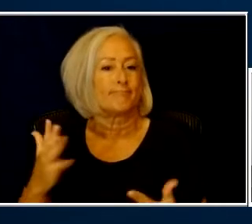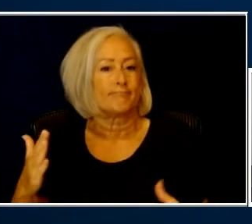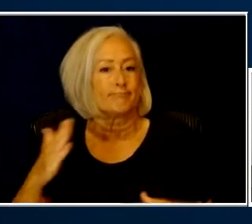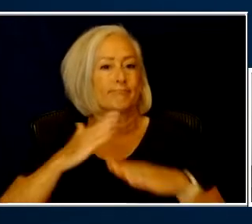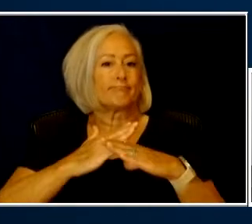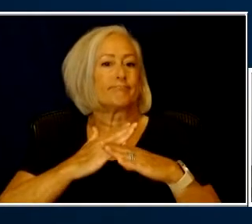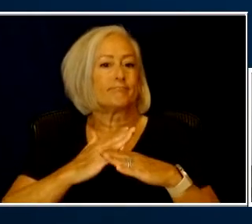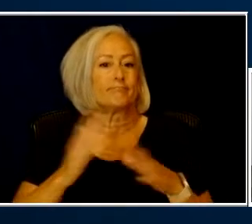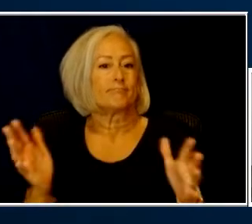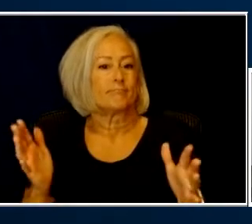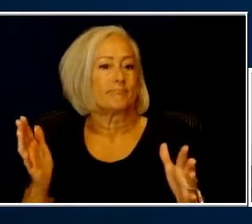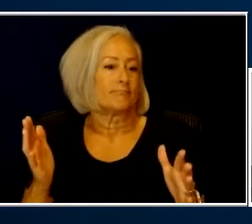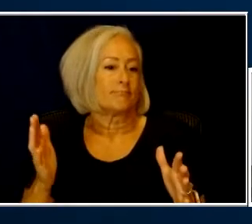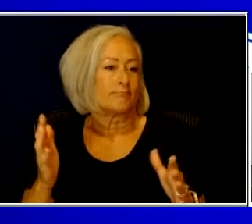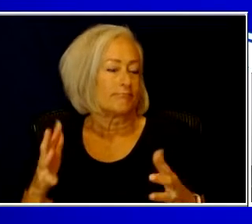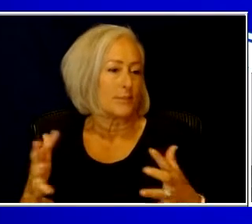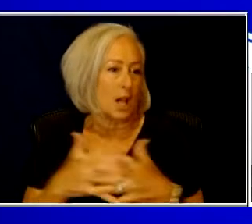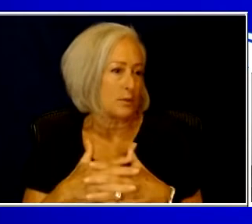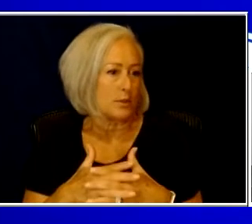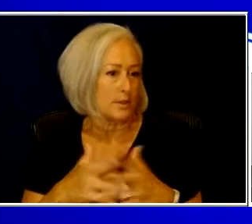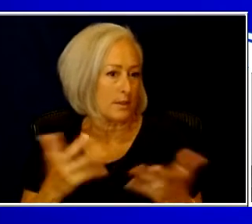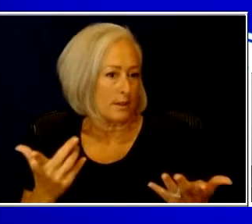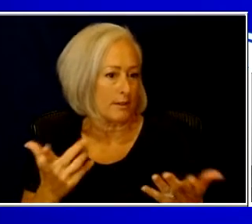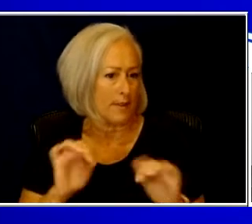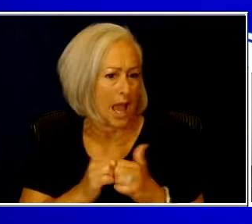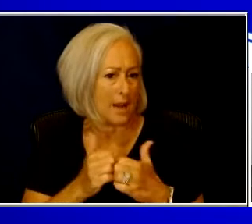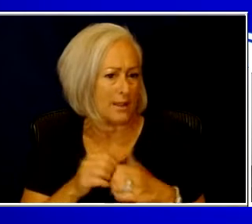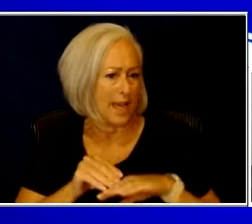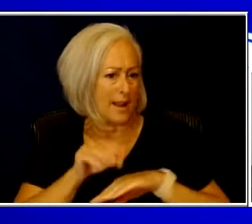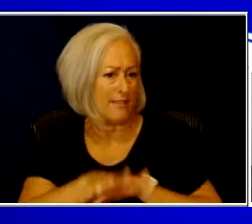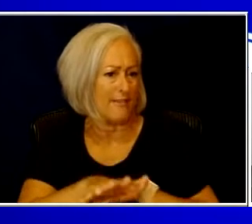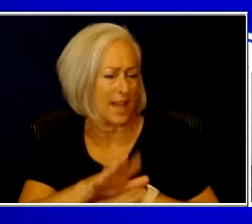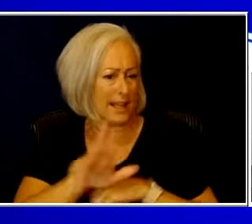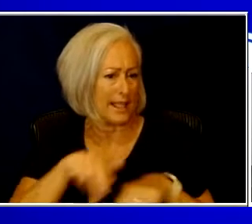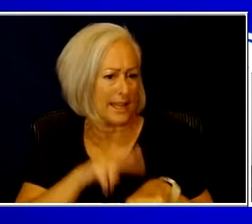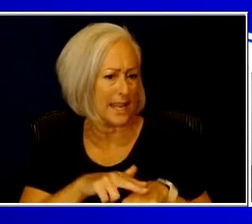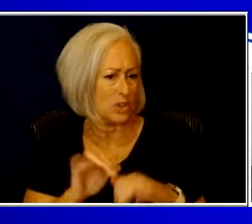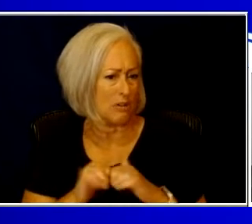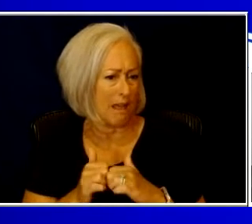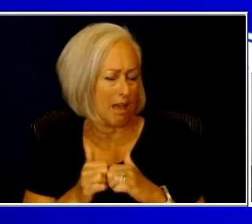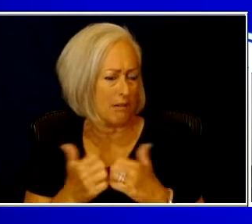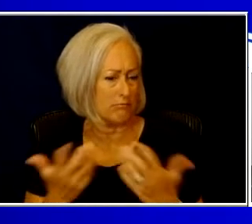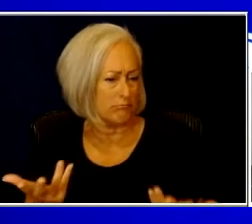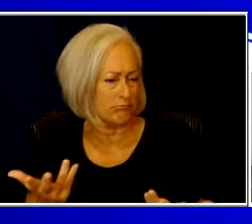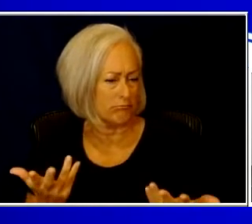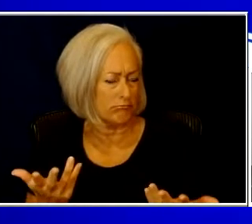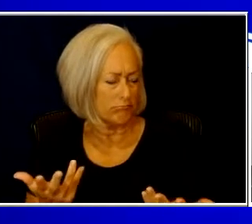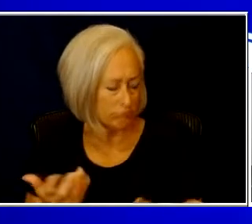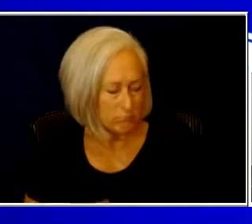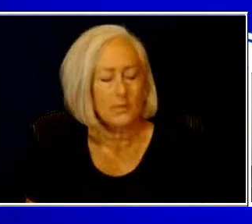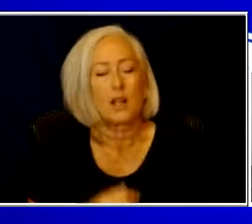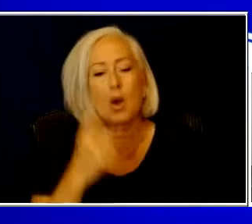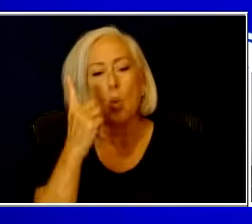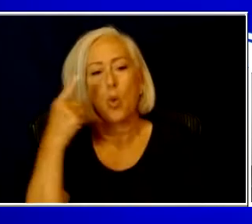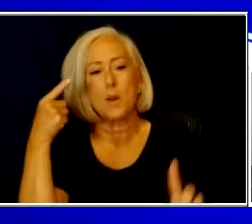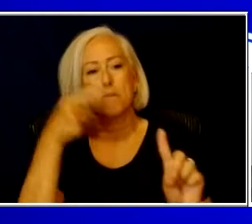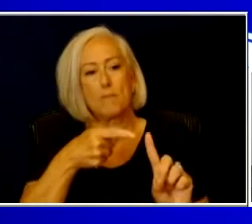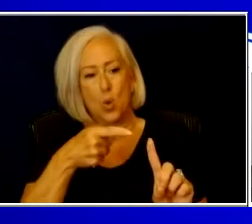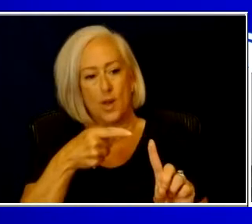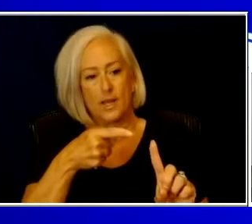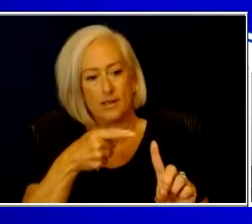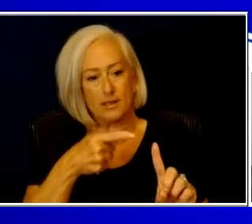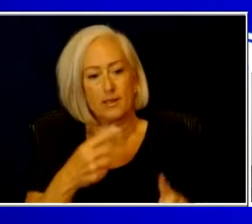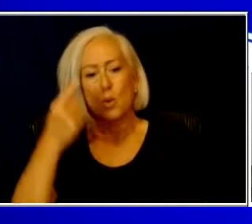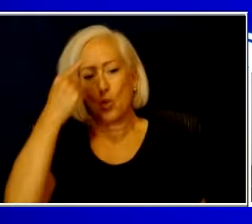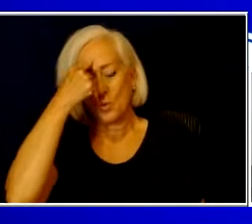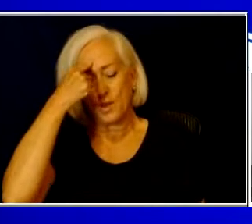sexual health of the nation? Yeah, I mean, again, I think this is one more point to look at when we talk about